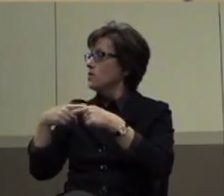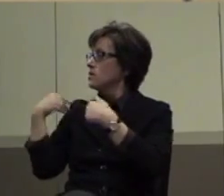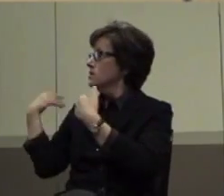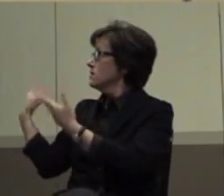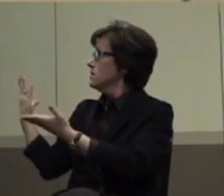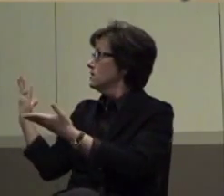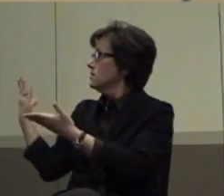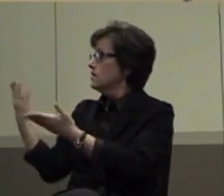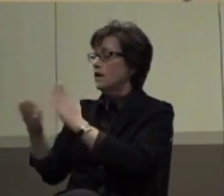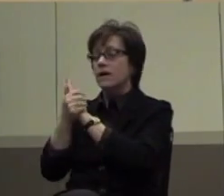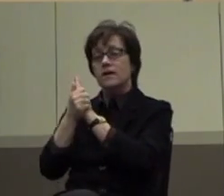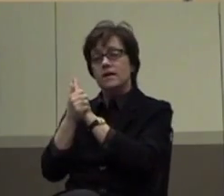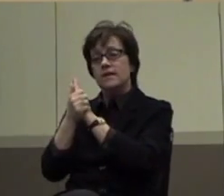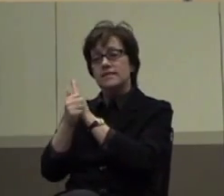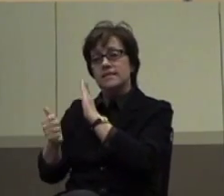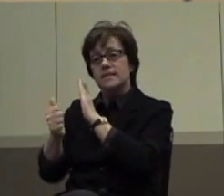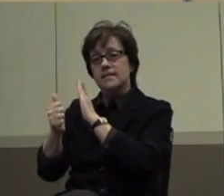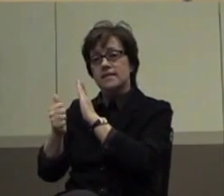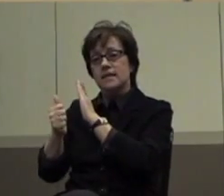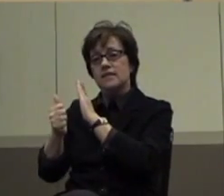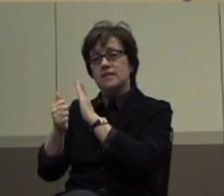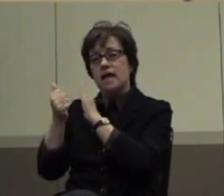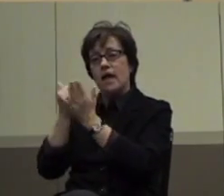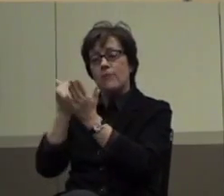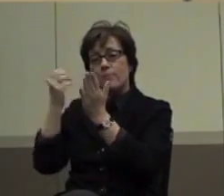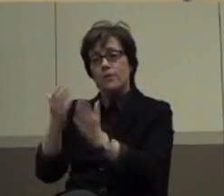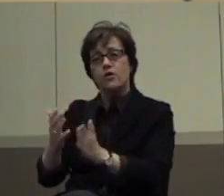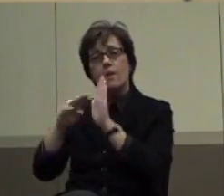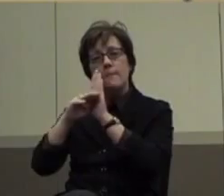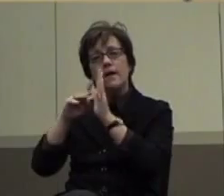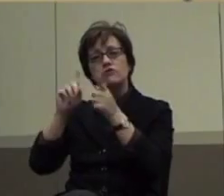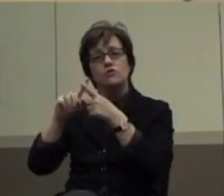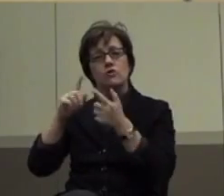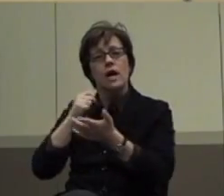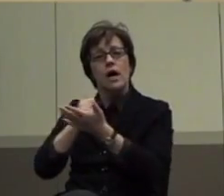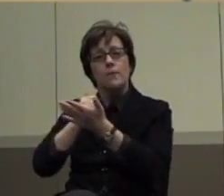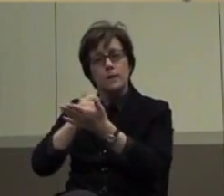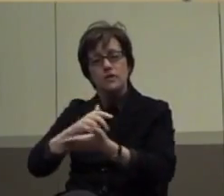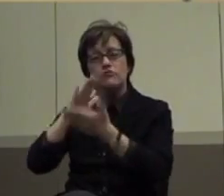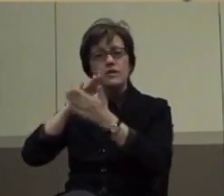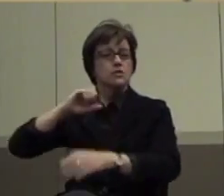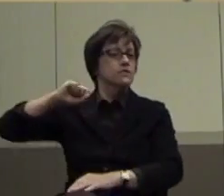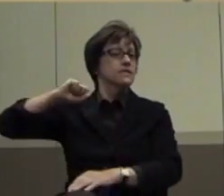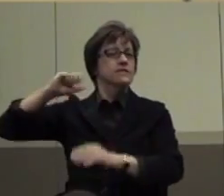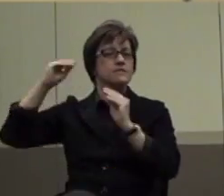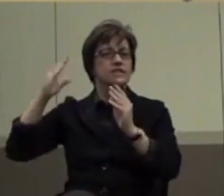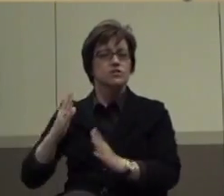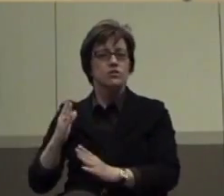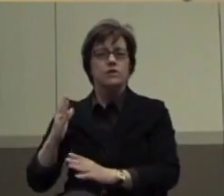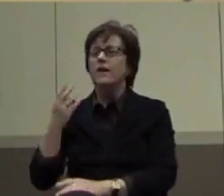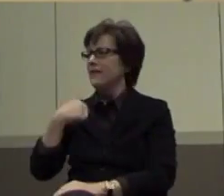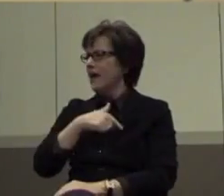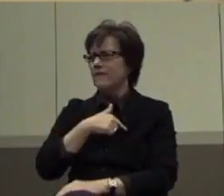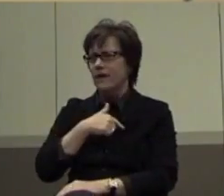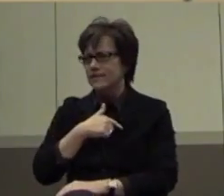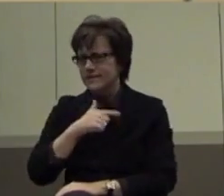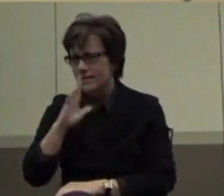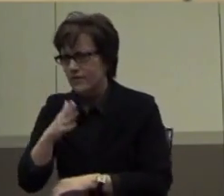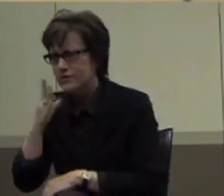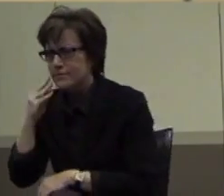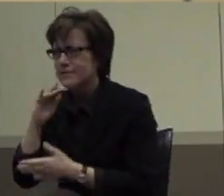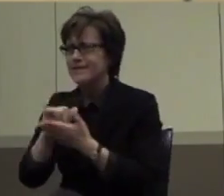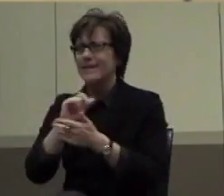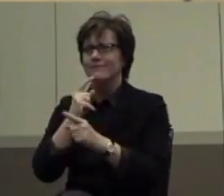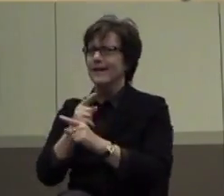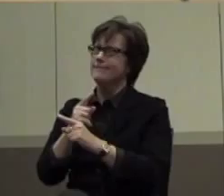the skilled helper, a model to help address the resistive teacher. None of us have those, right? All right. Thanks, Rick.